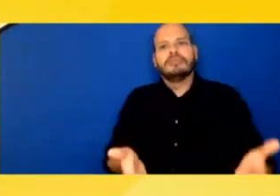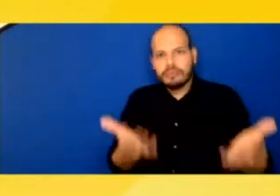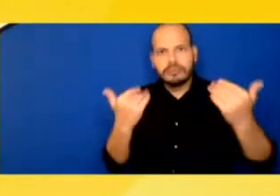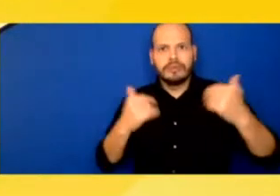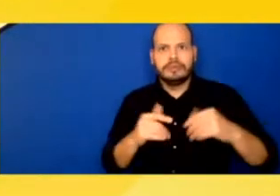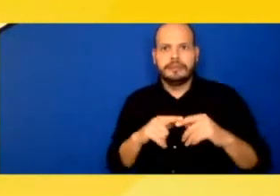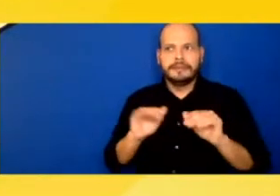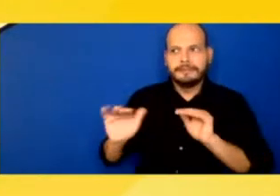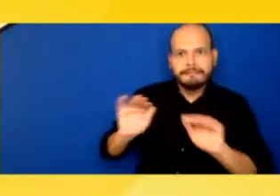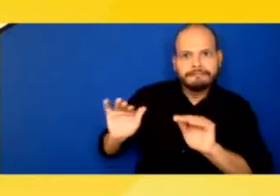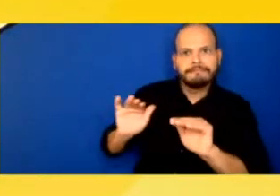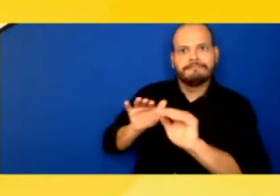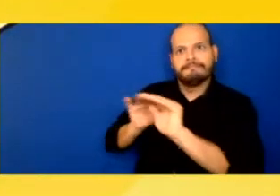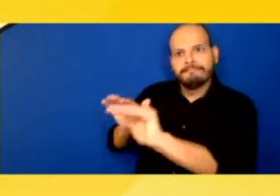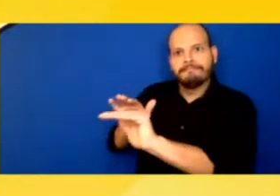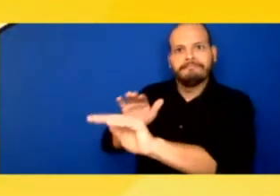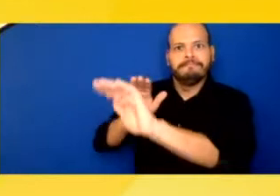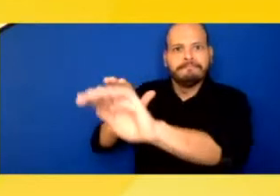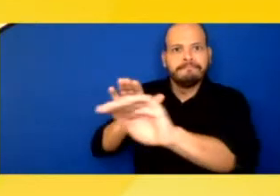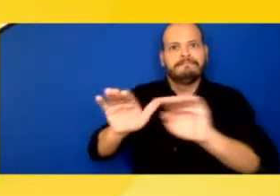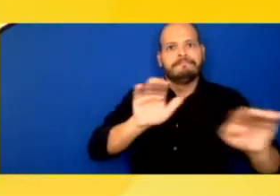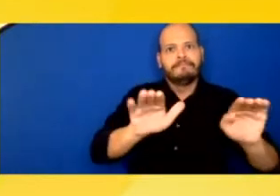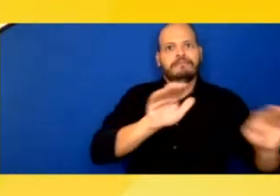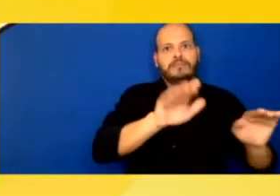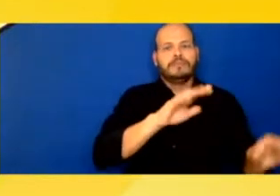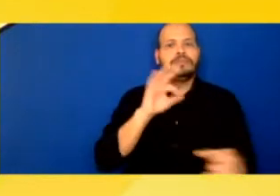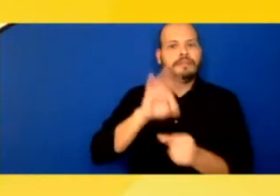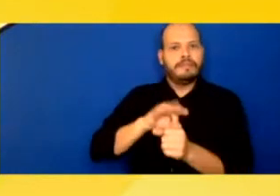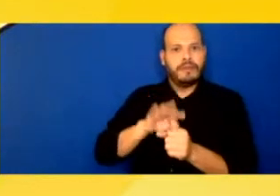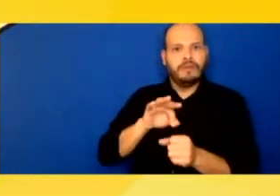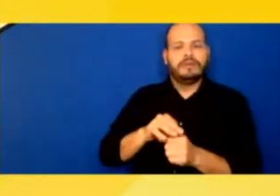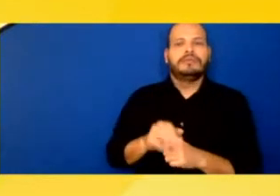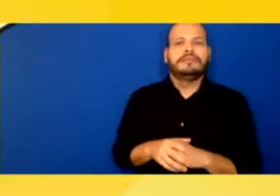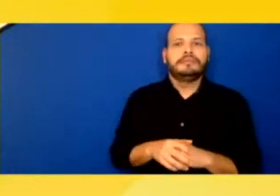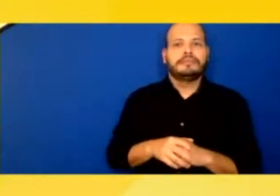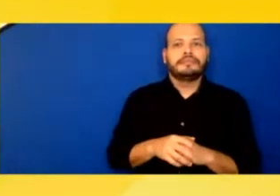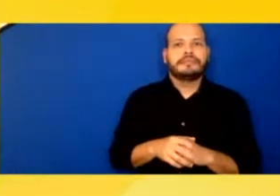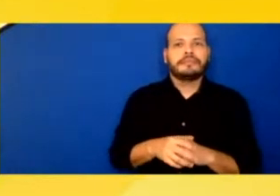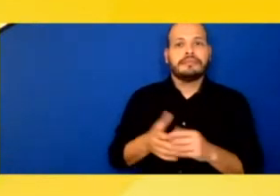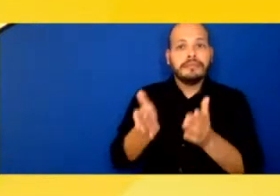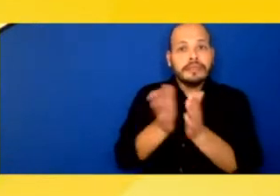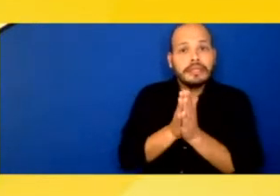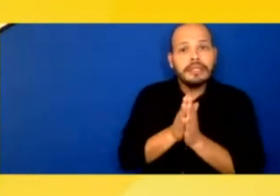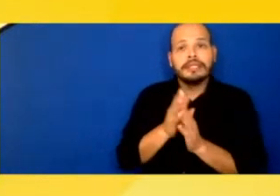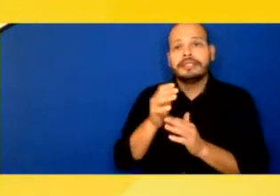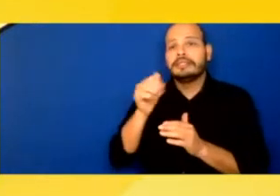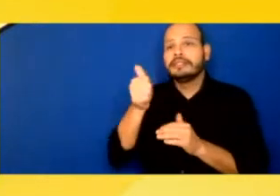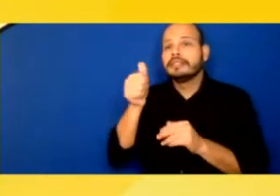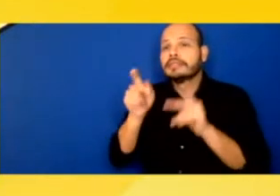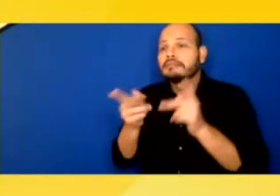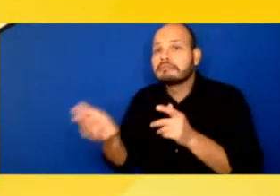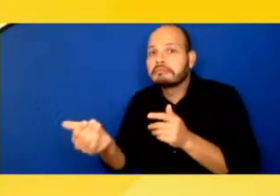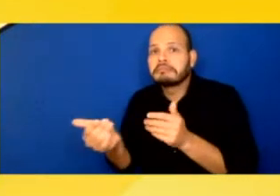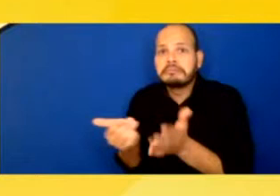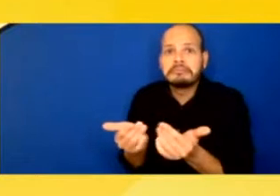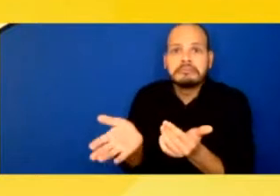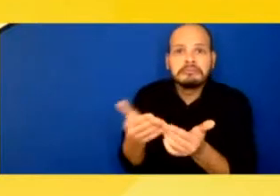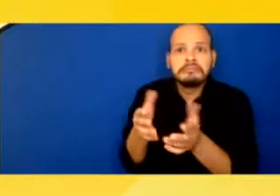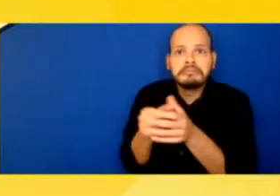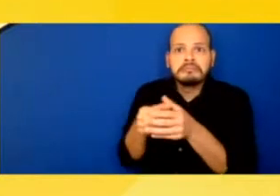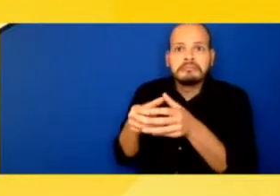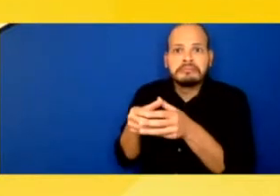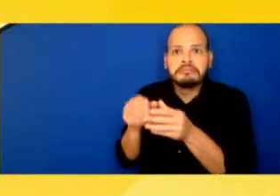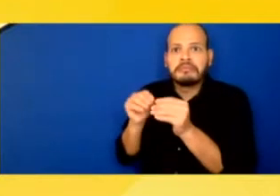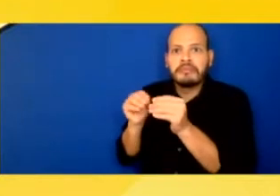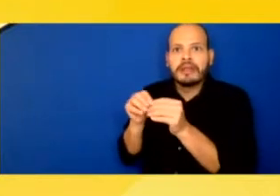encourage everyone to reach 10 more people and have them reach 10 more. So each one reach 10 is the catchphrase there. And we also have a whole month